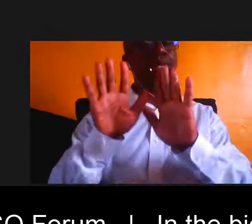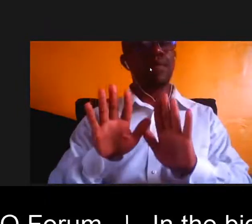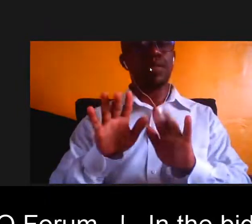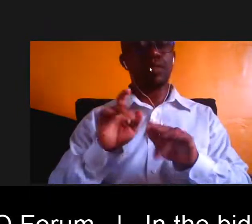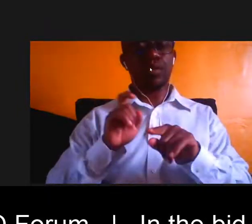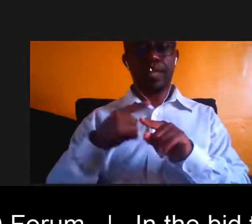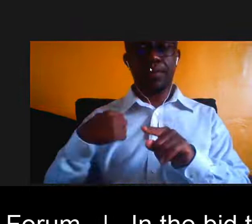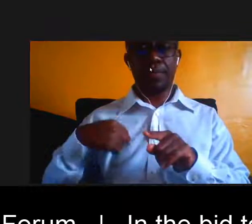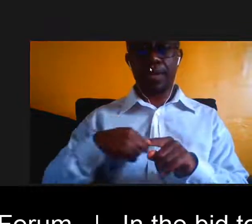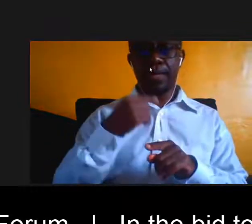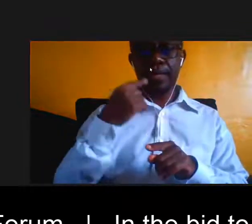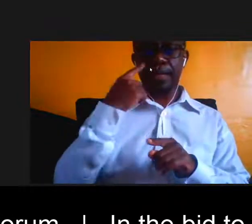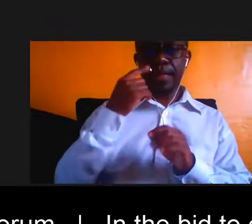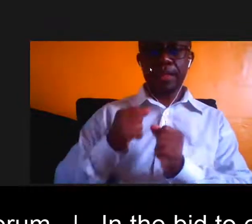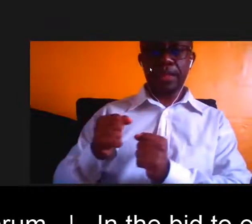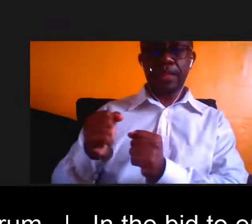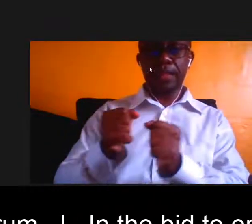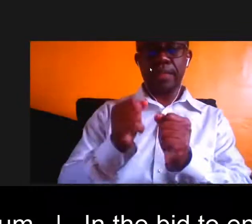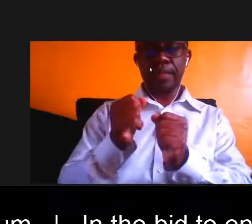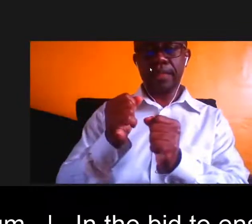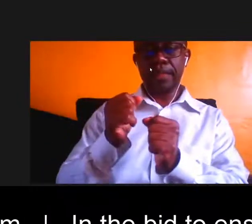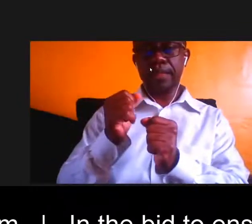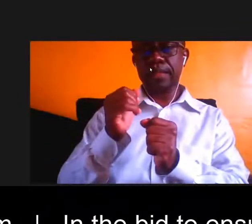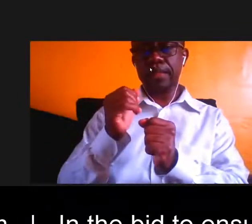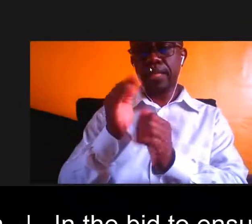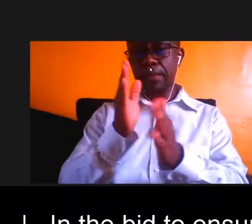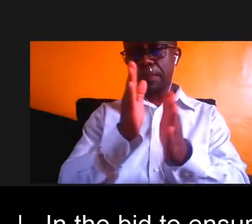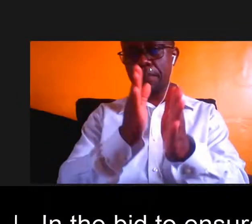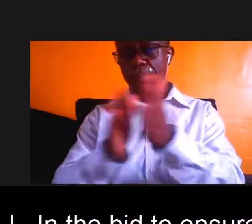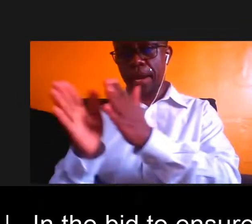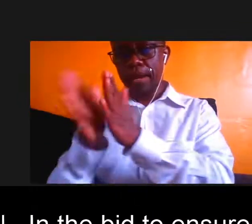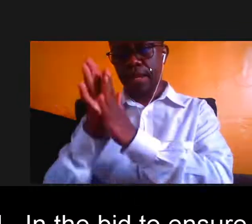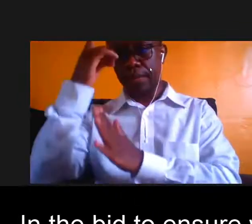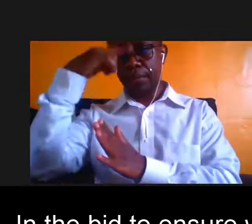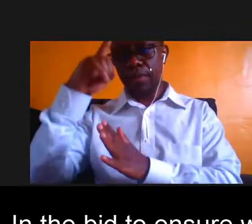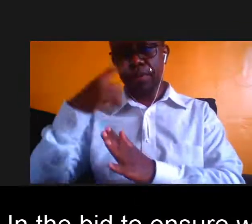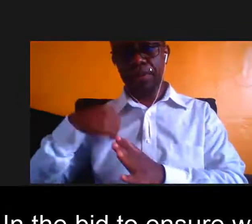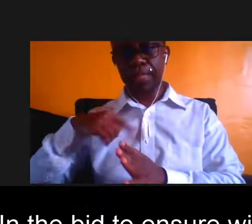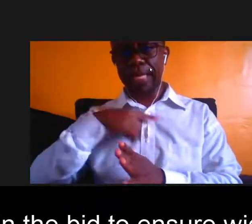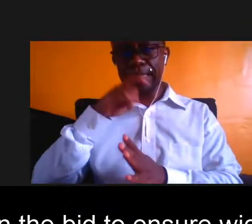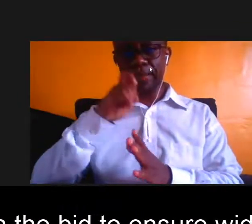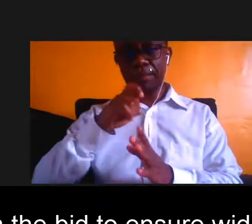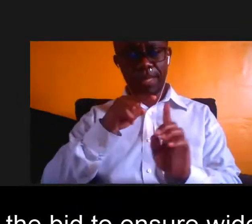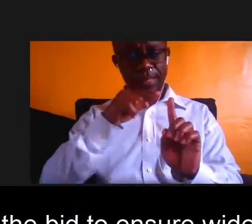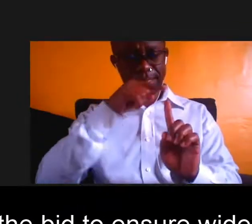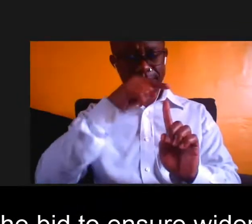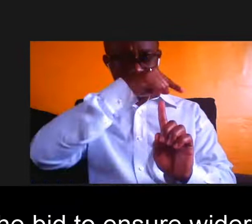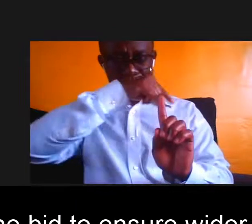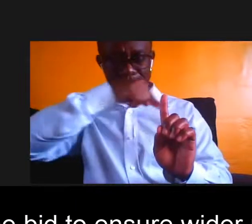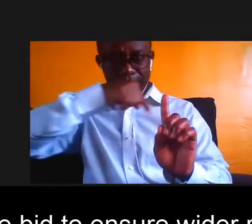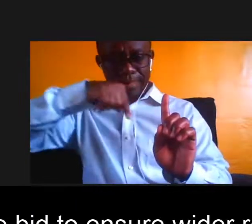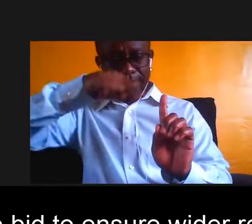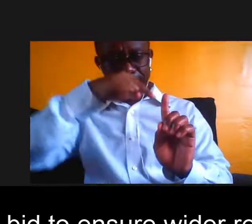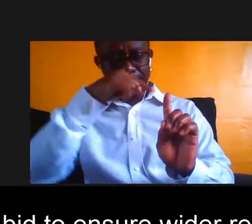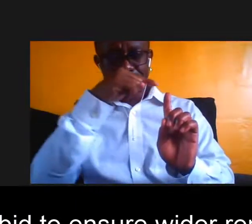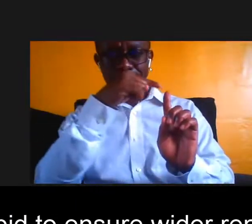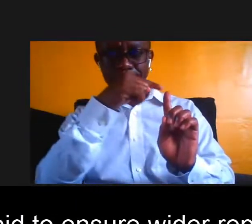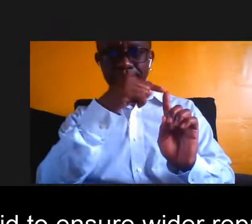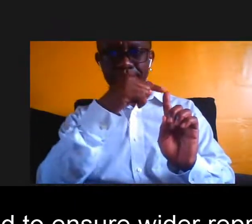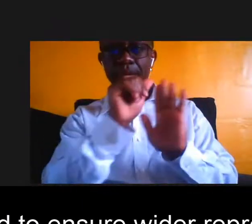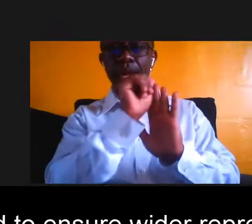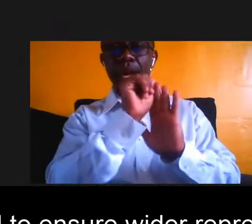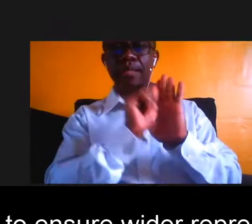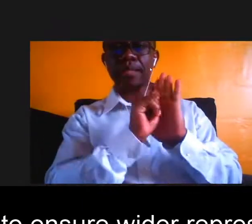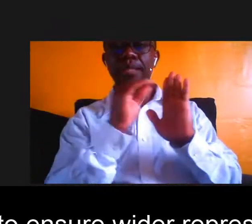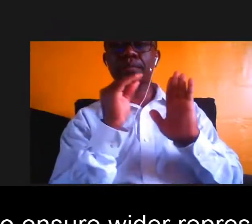direction and our policies, we need to be rotating around that whole setting the agenda on what